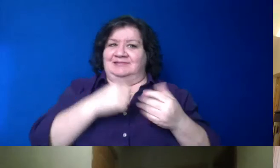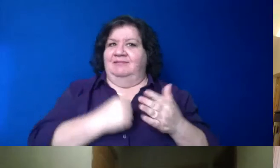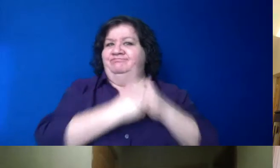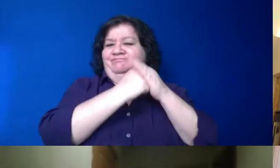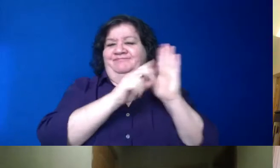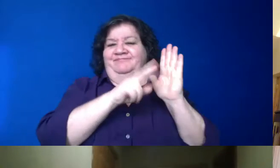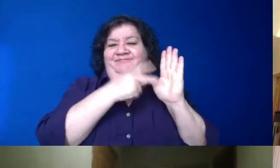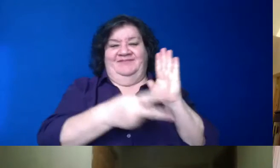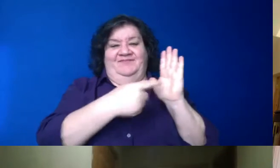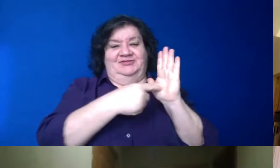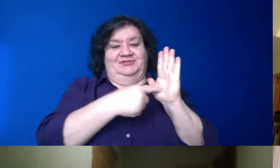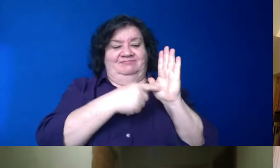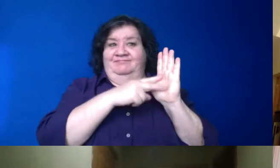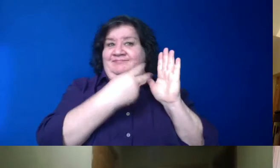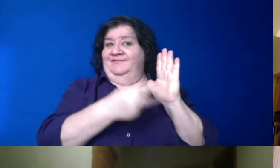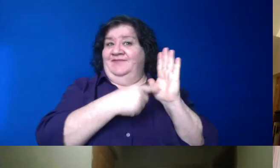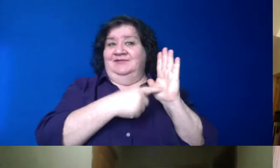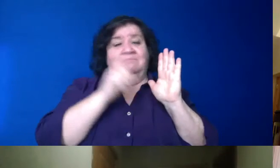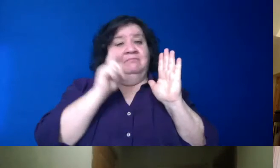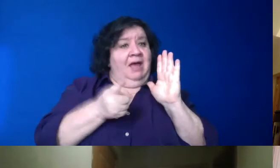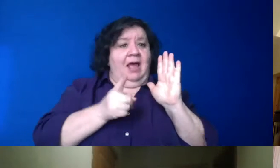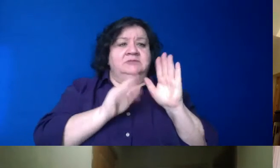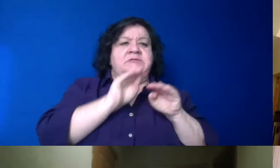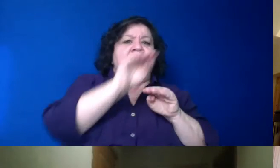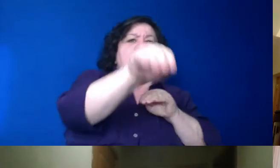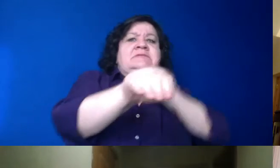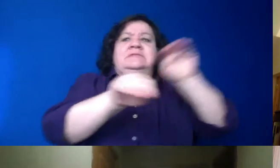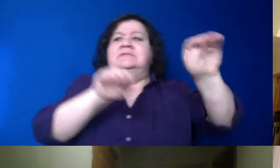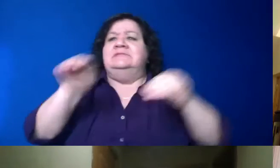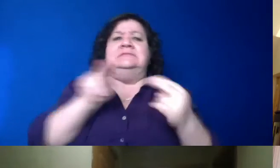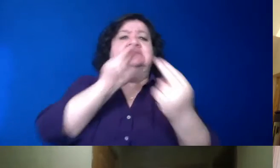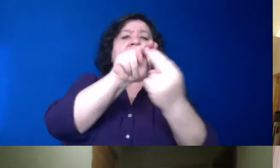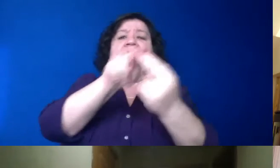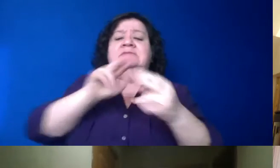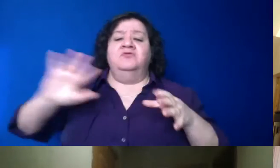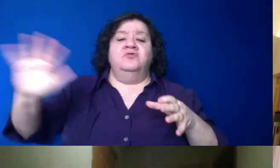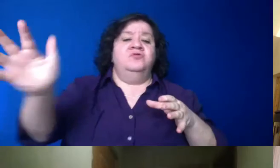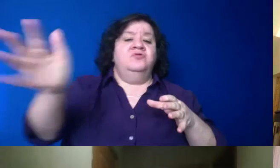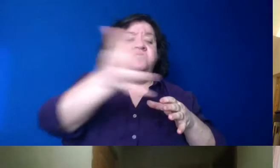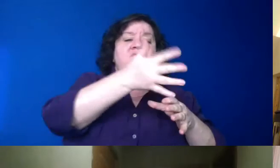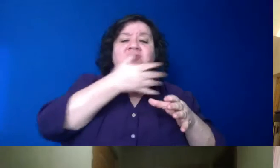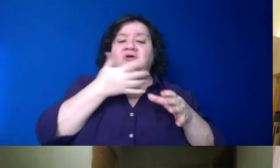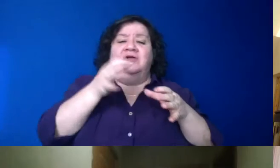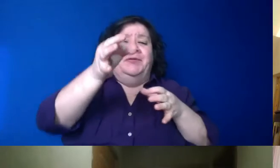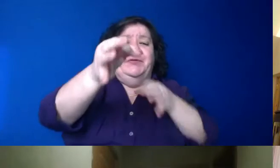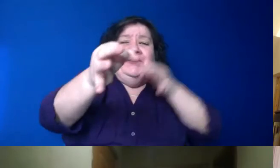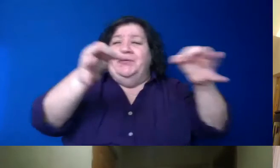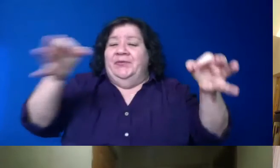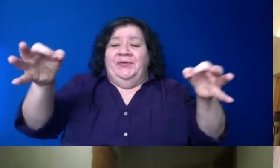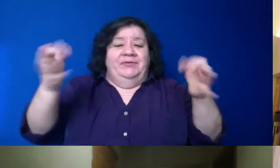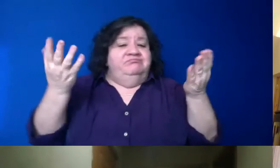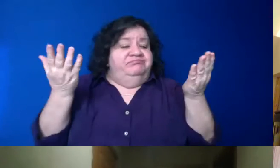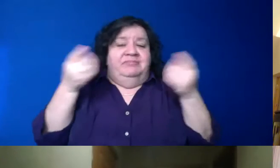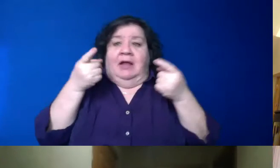That's a tall order. I'm not saying that everything will be done, and I'm not saying it will be done in the order that I put it forward, but for the